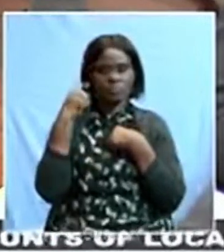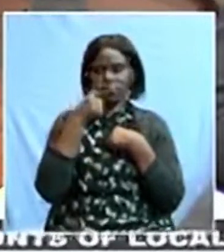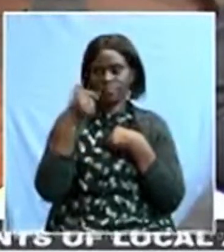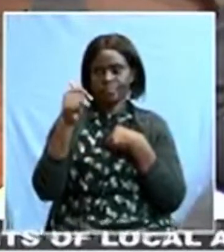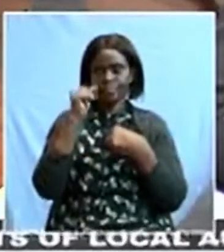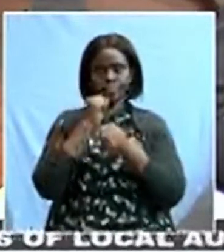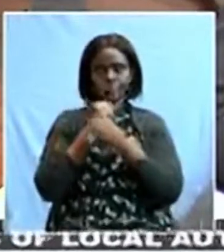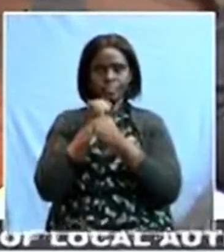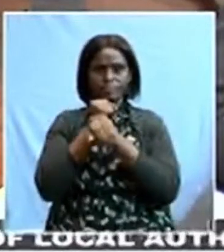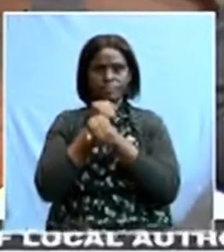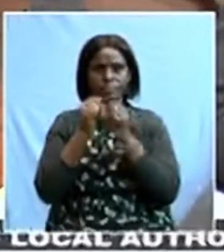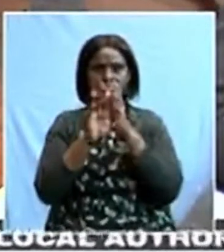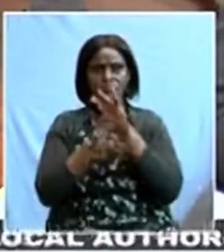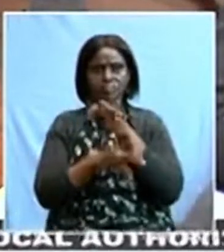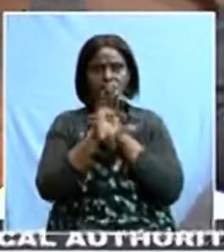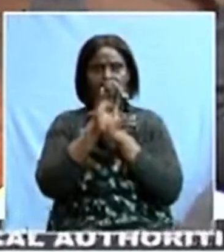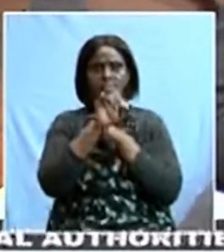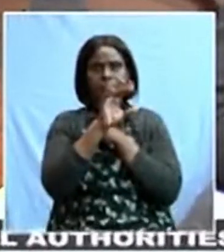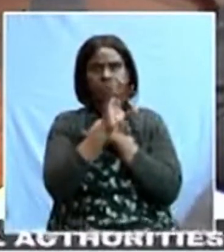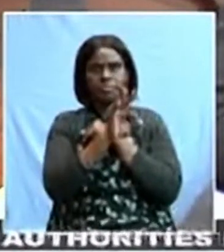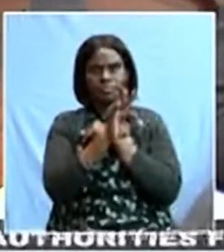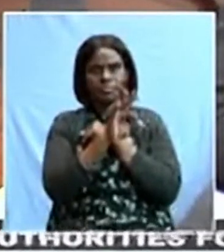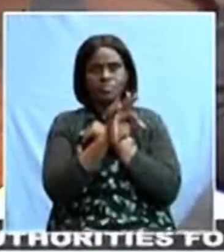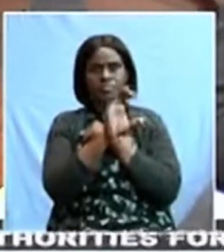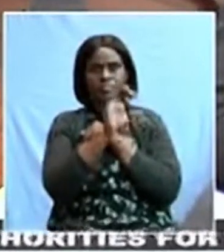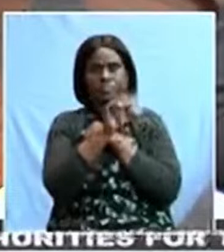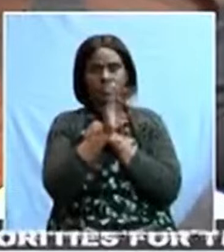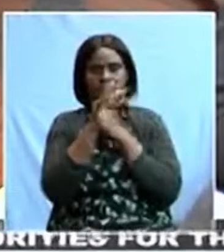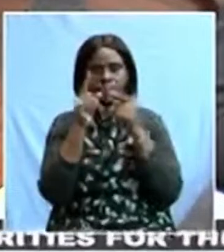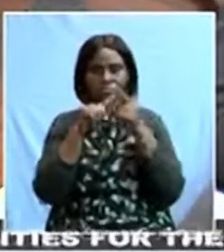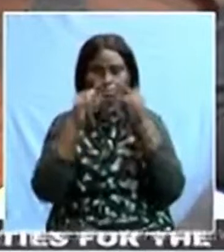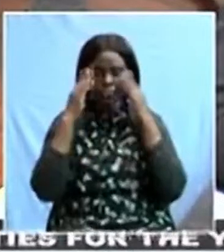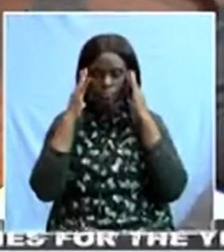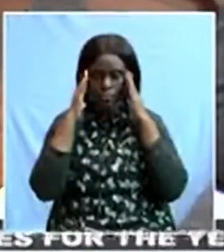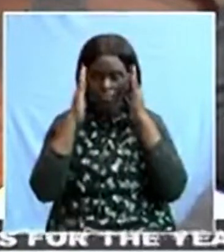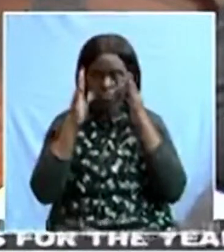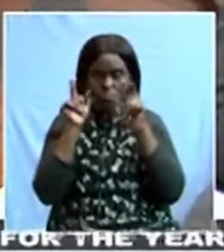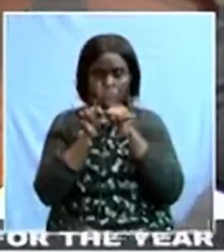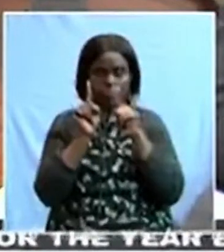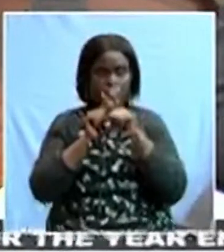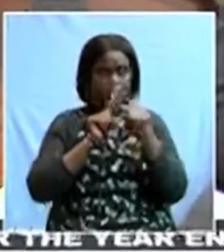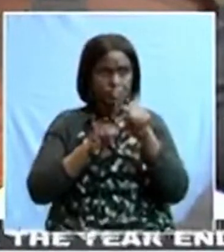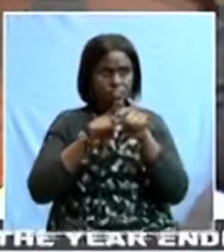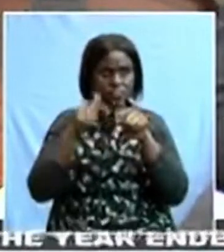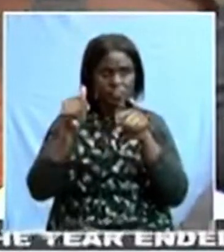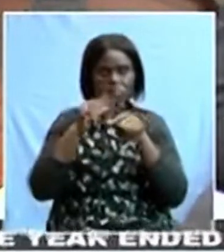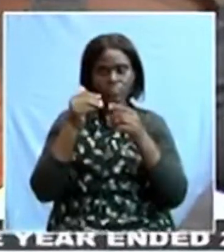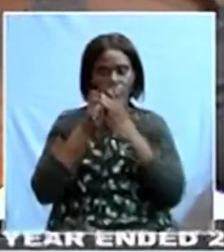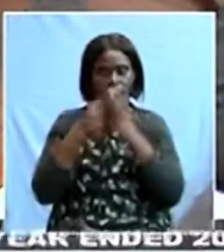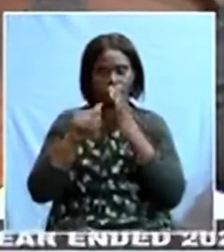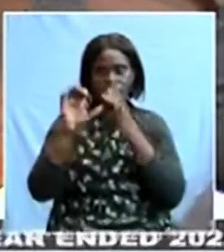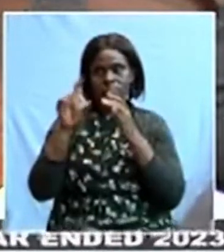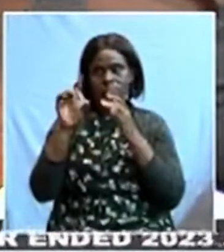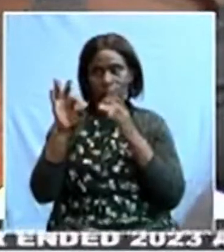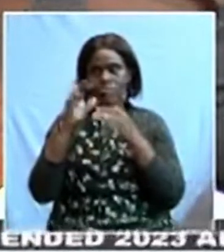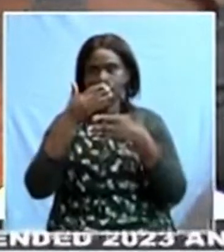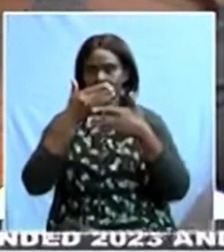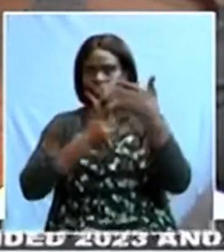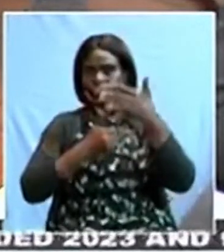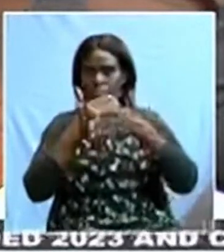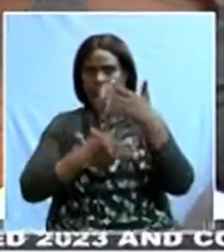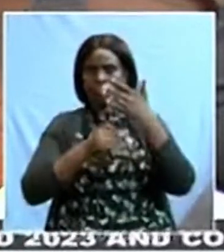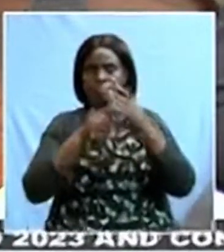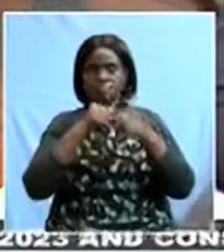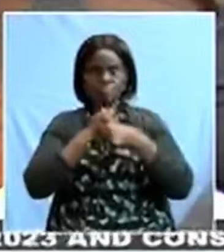working under CDF to update the dashboard. Actually, that is the time the dashboard, CDF dashboard, was being